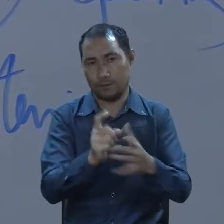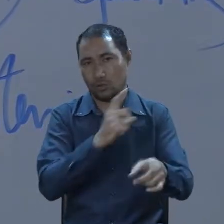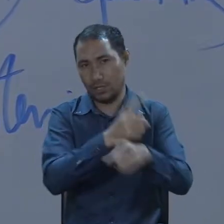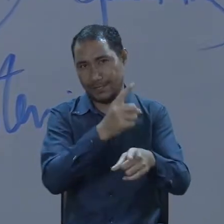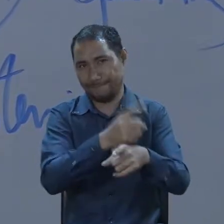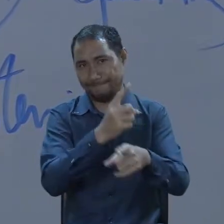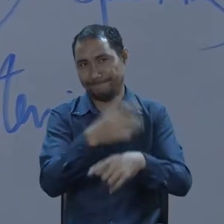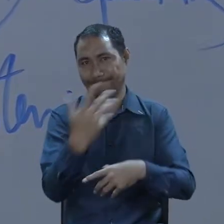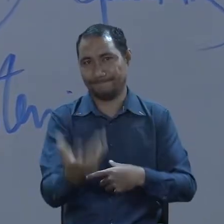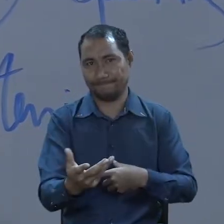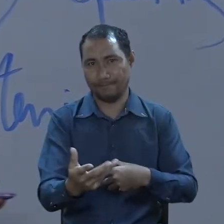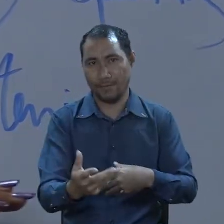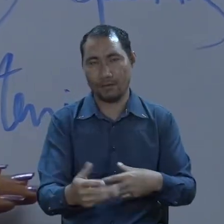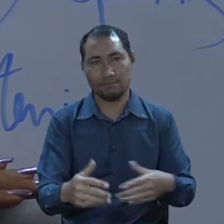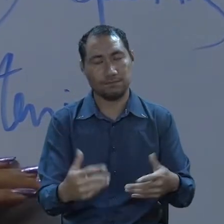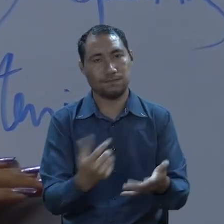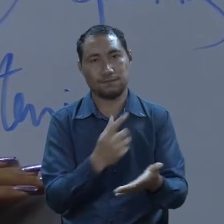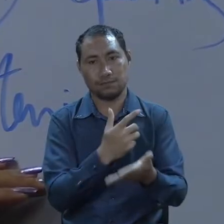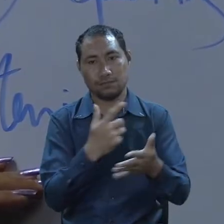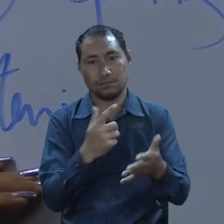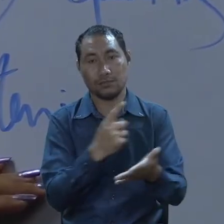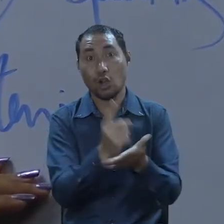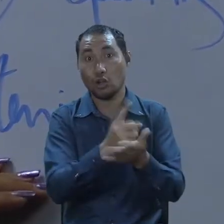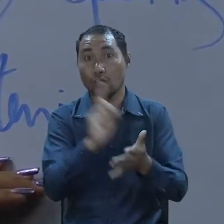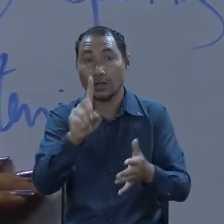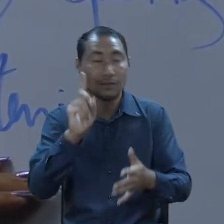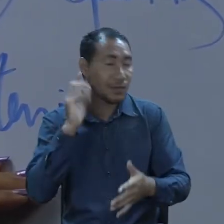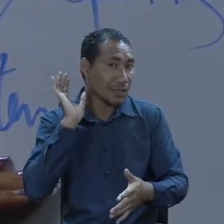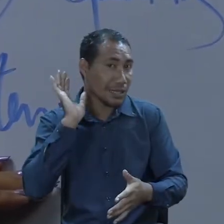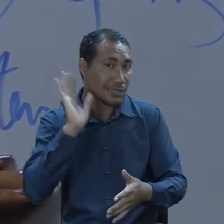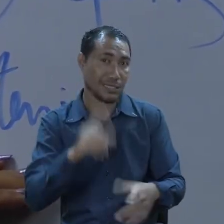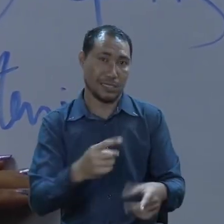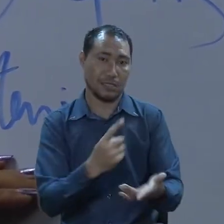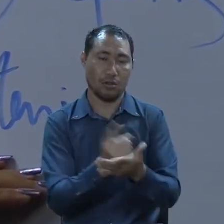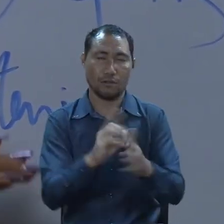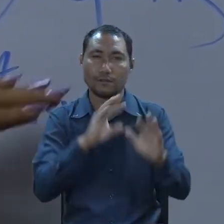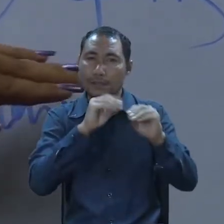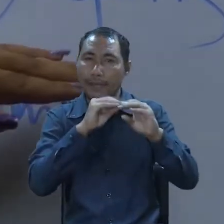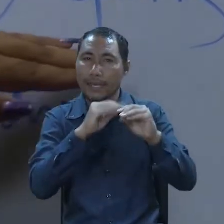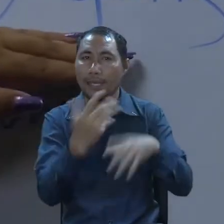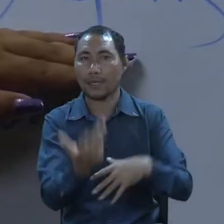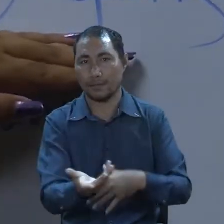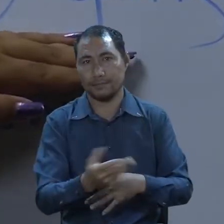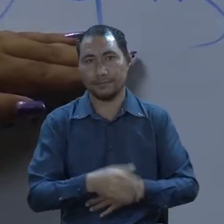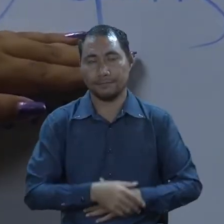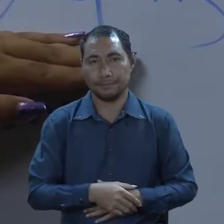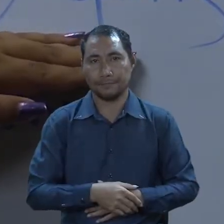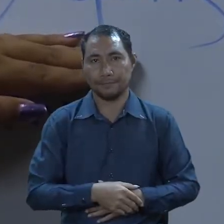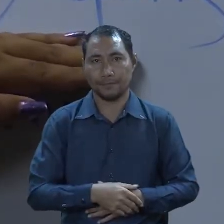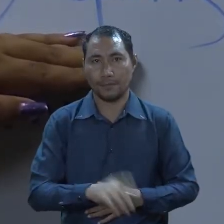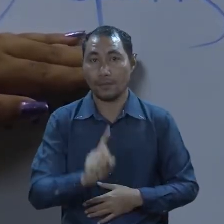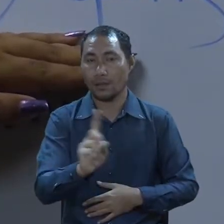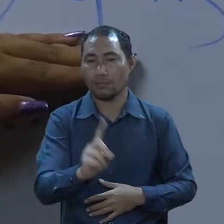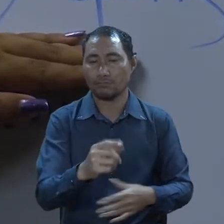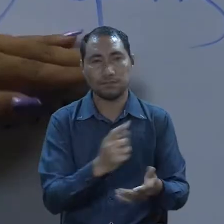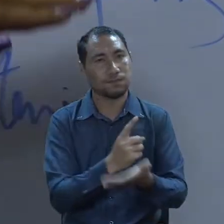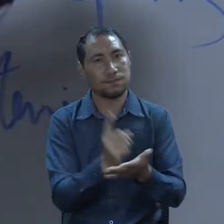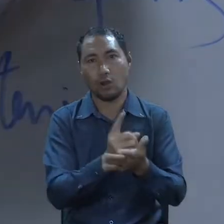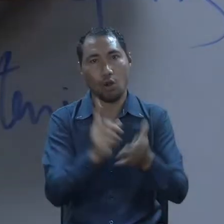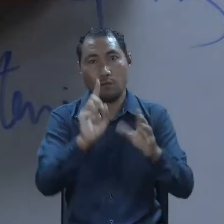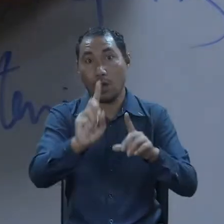lot of talking, has a lot of listening, a lot of speaking,